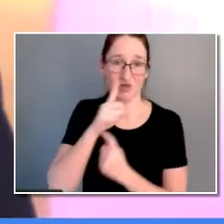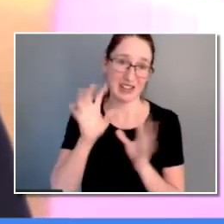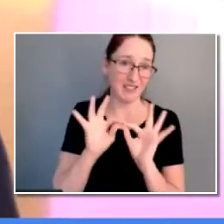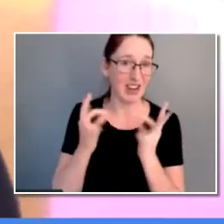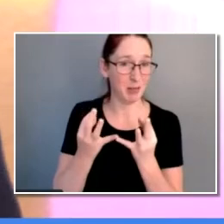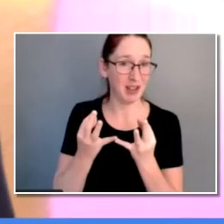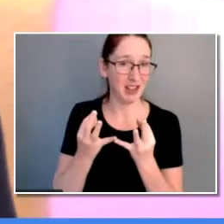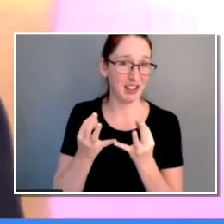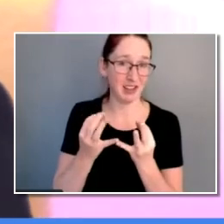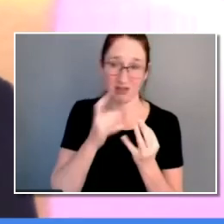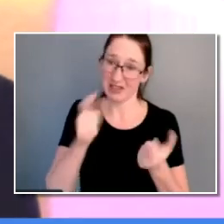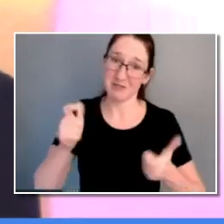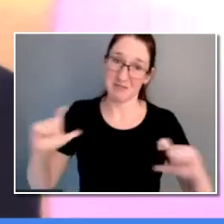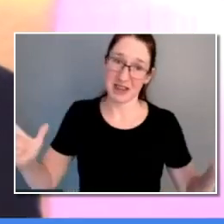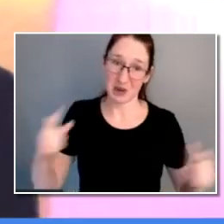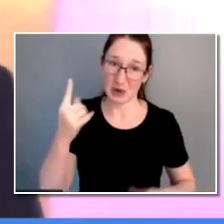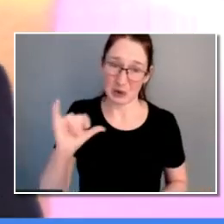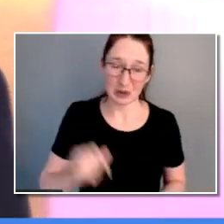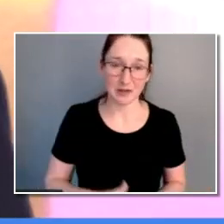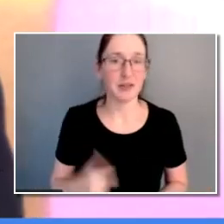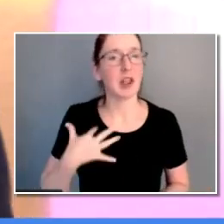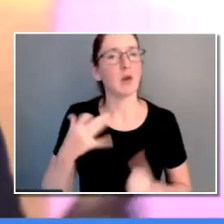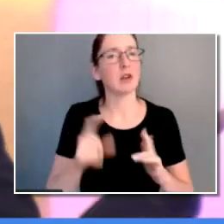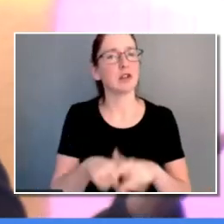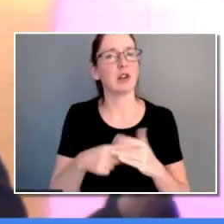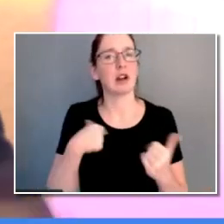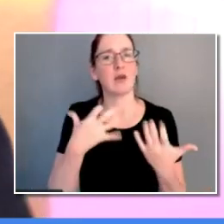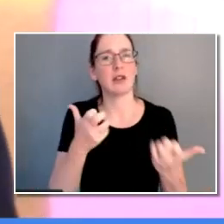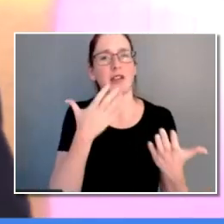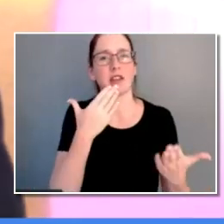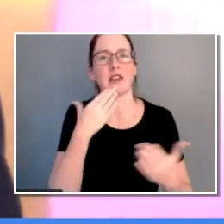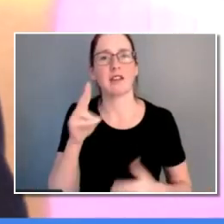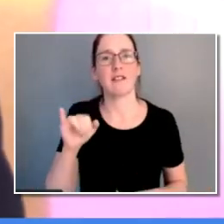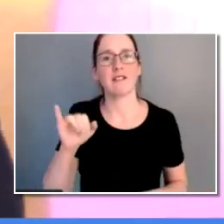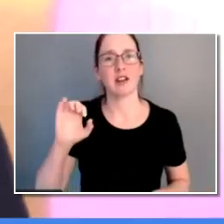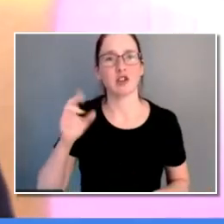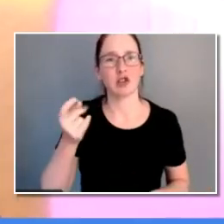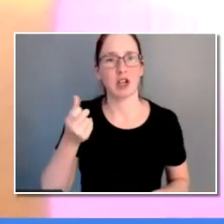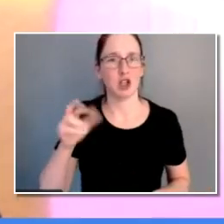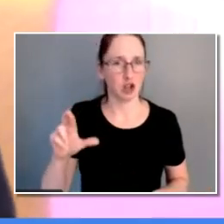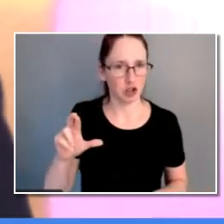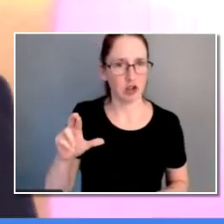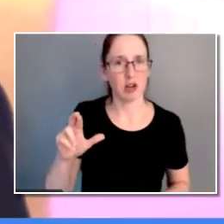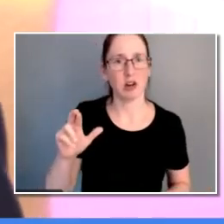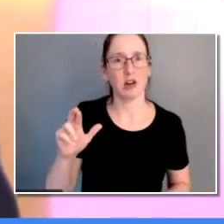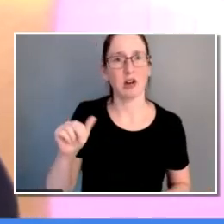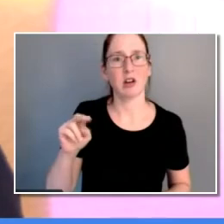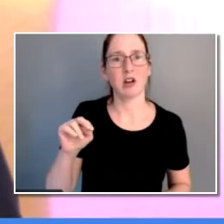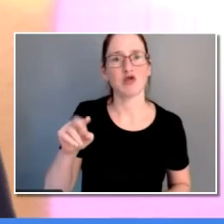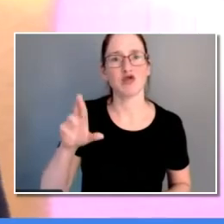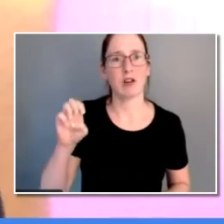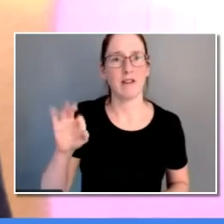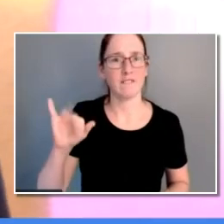pretty big one, too. I want to start by thanking Vice Chancellor DeAndre Fisher and EDIC.